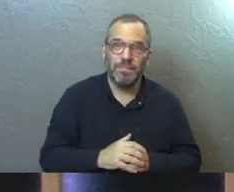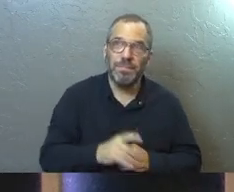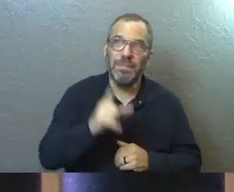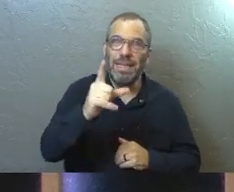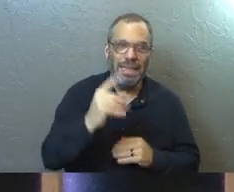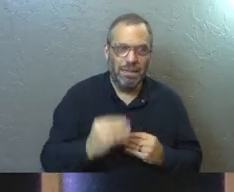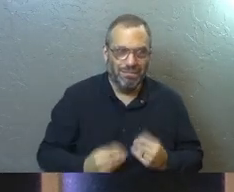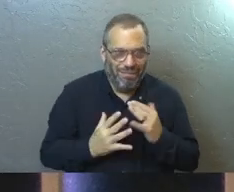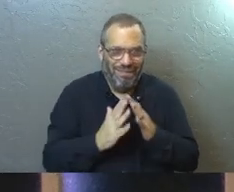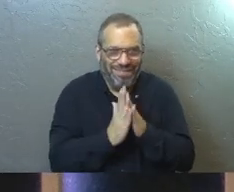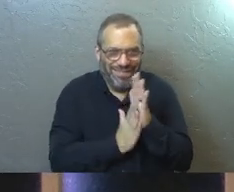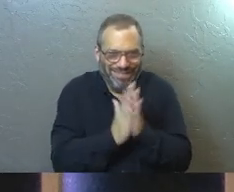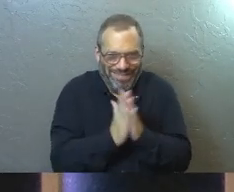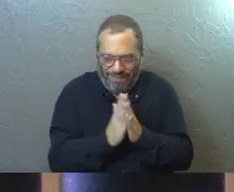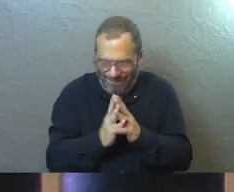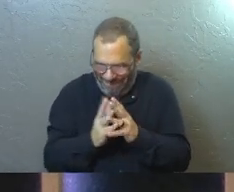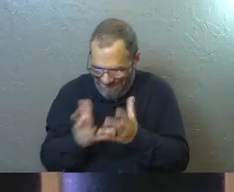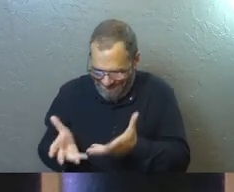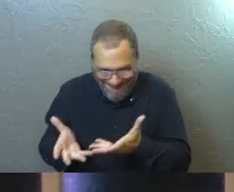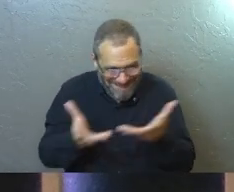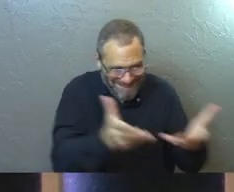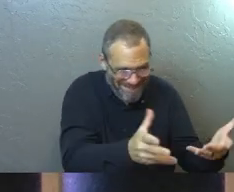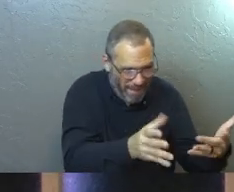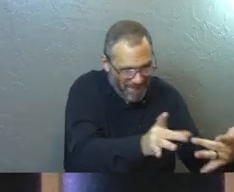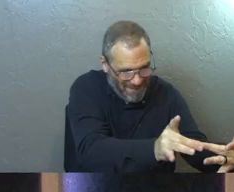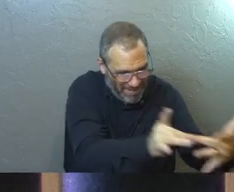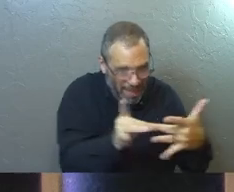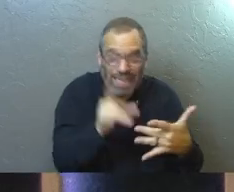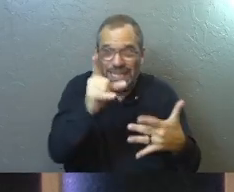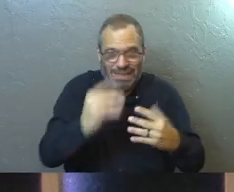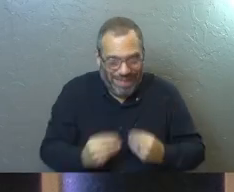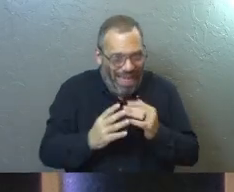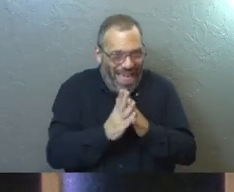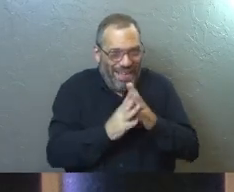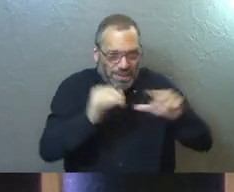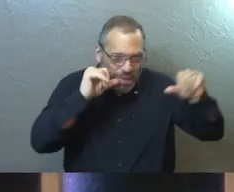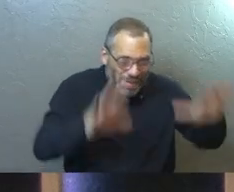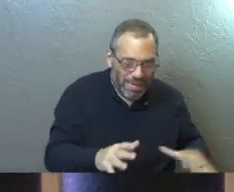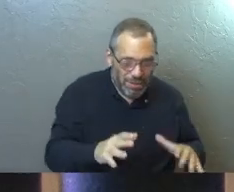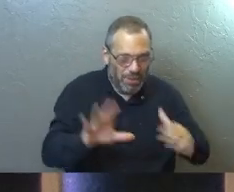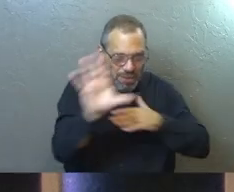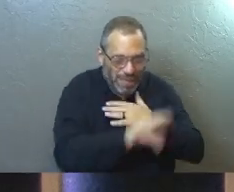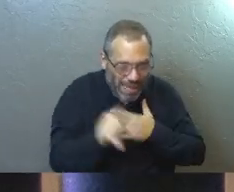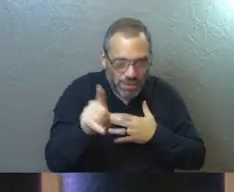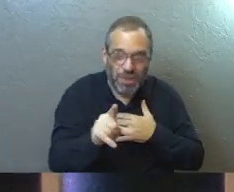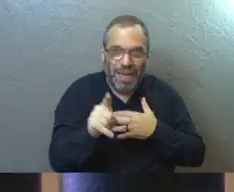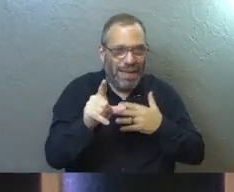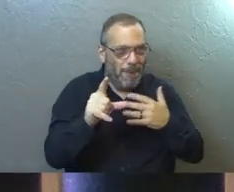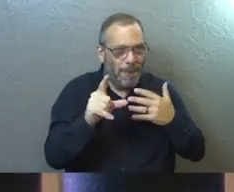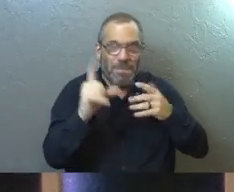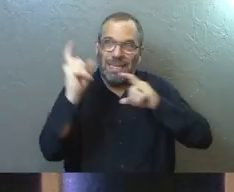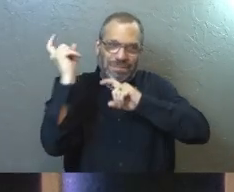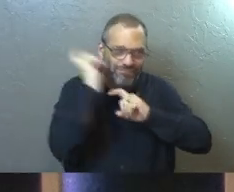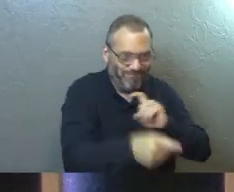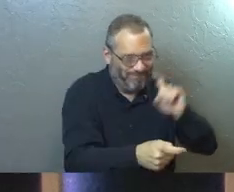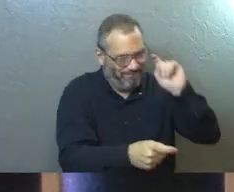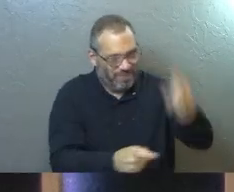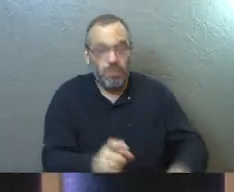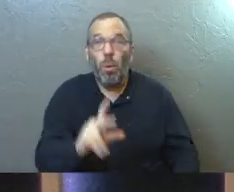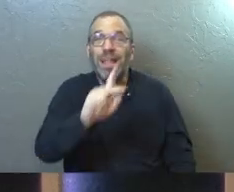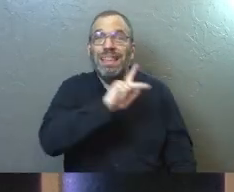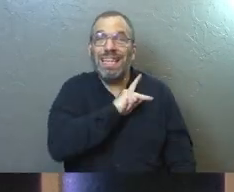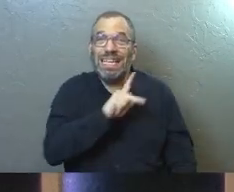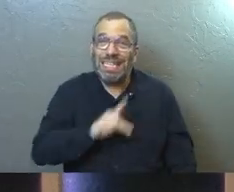Gets him thrilled to lead you along. It gets him thrilled to bless you and protect you, to give you his